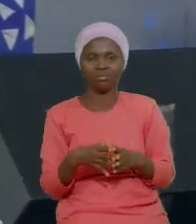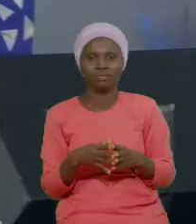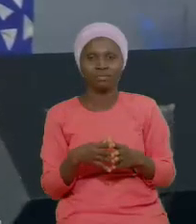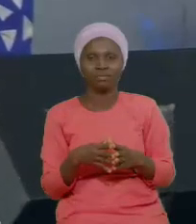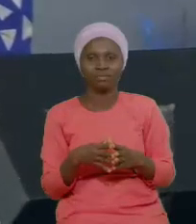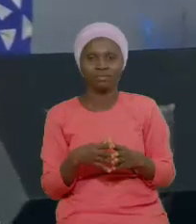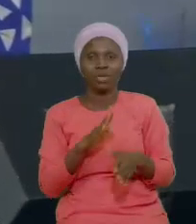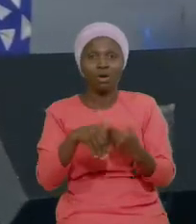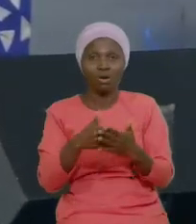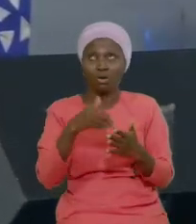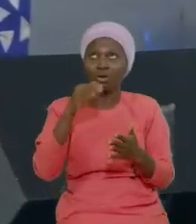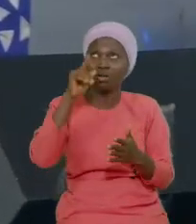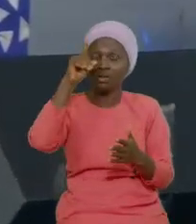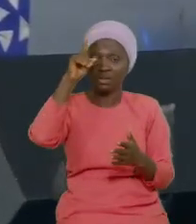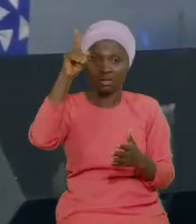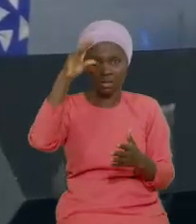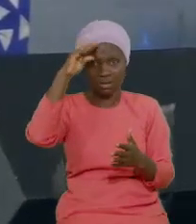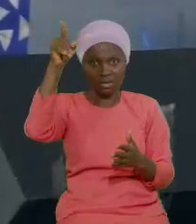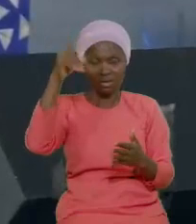only has his positive.